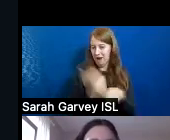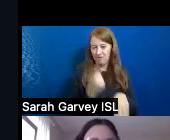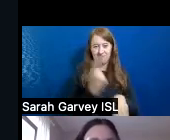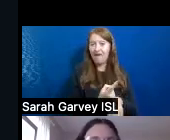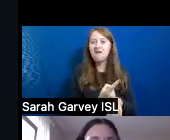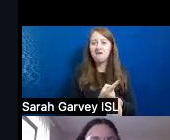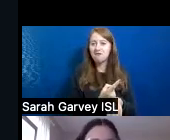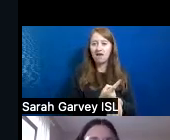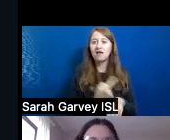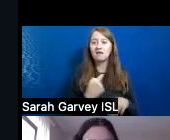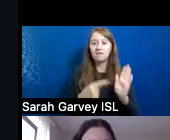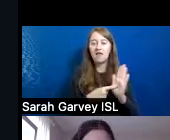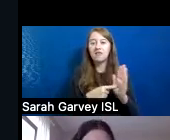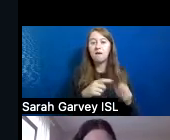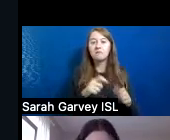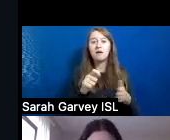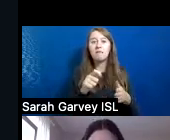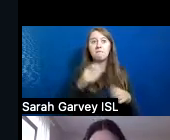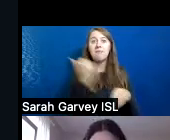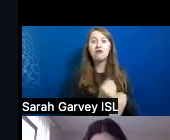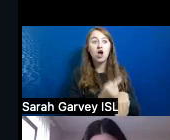at the ballot box, they exist at the party level.